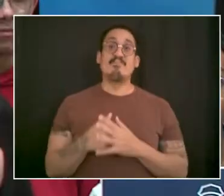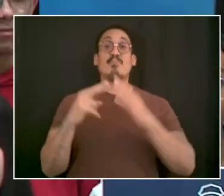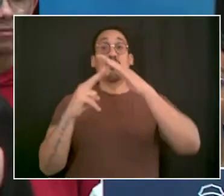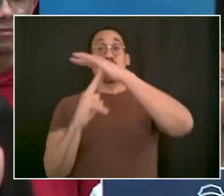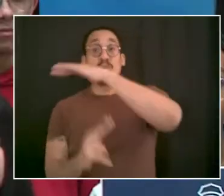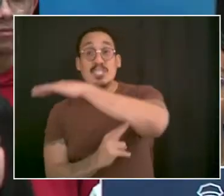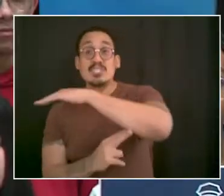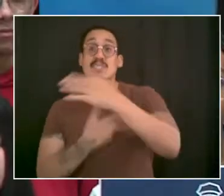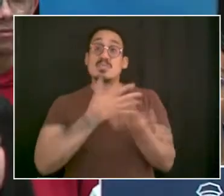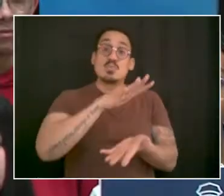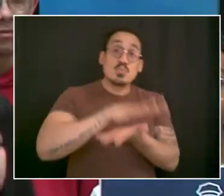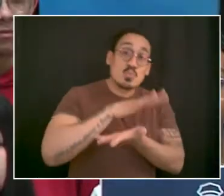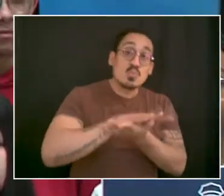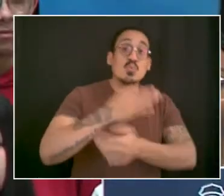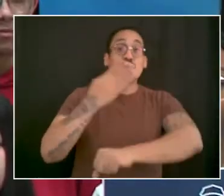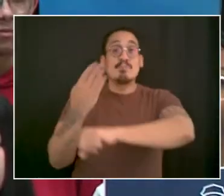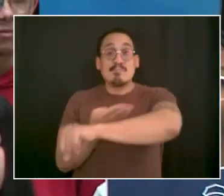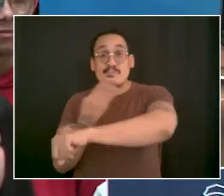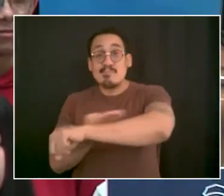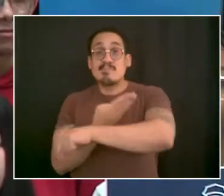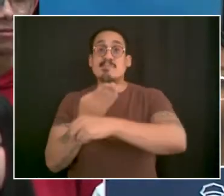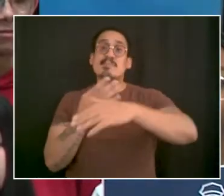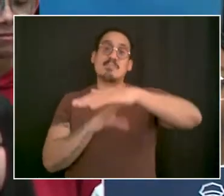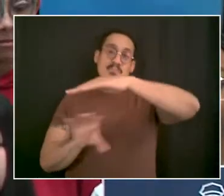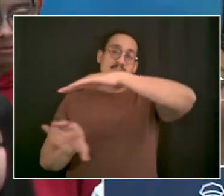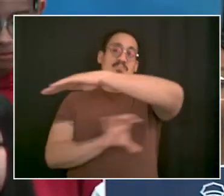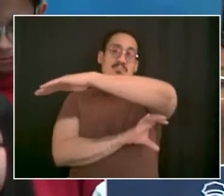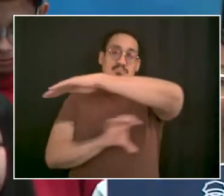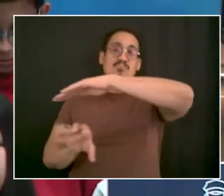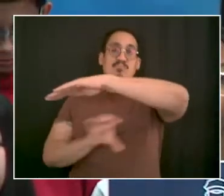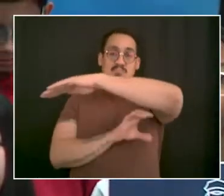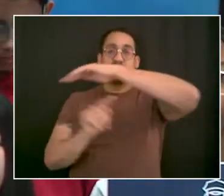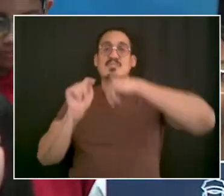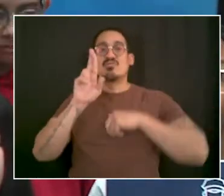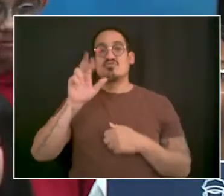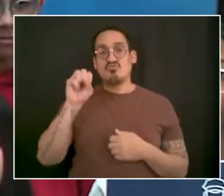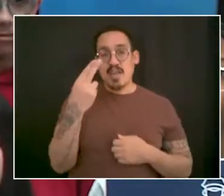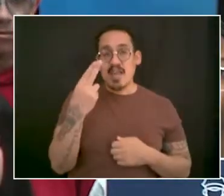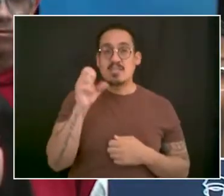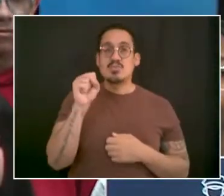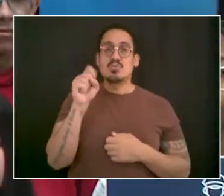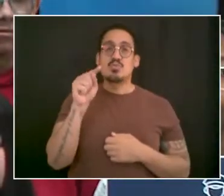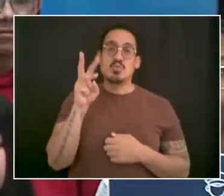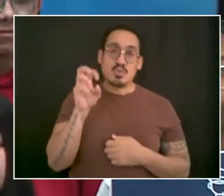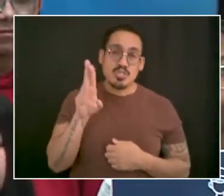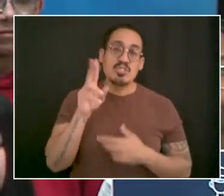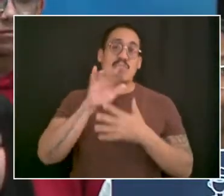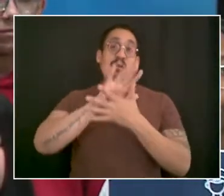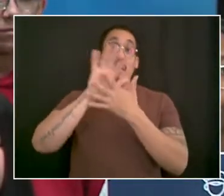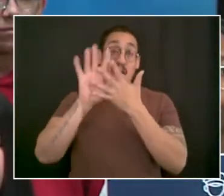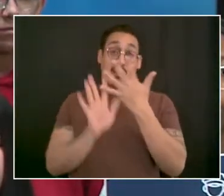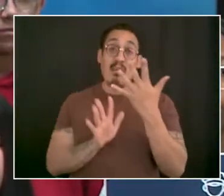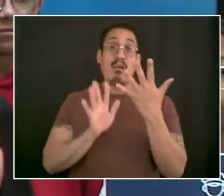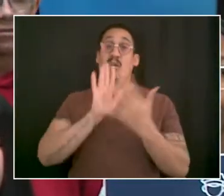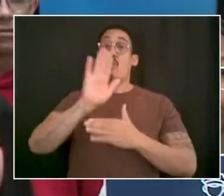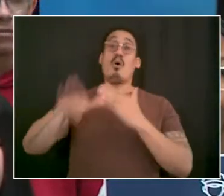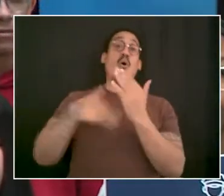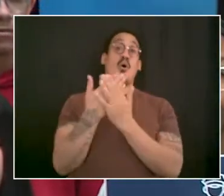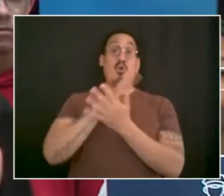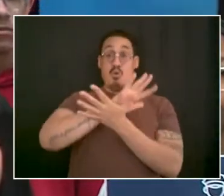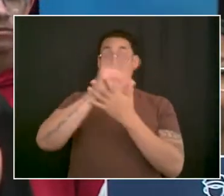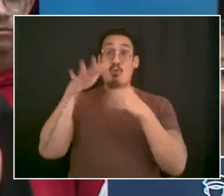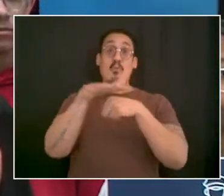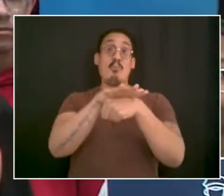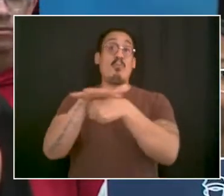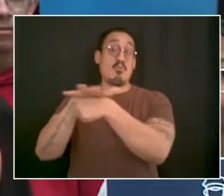and sewer facilities, and more reliable transportation system across the 5 boroughs. Along with other major